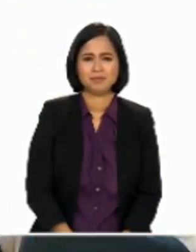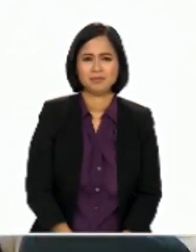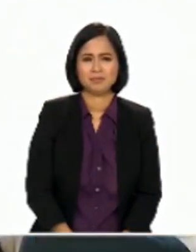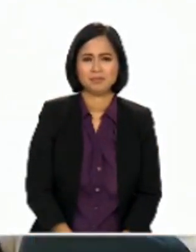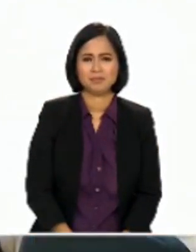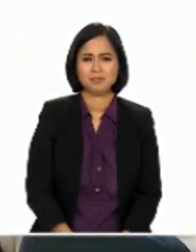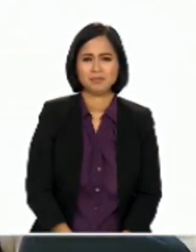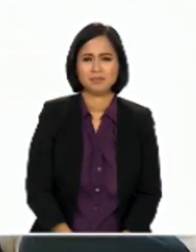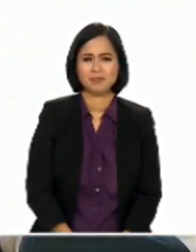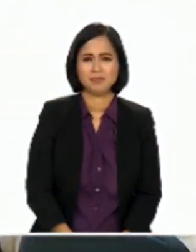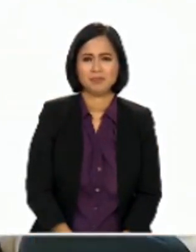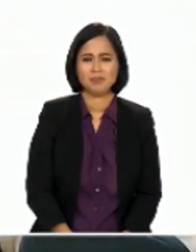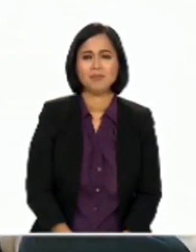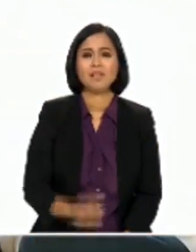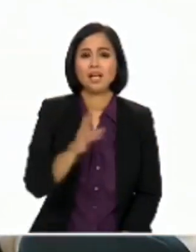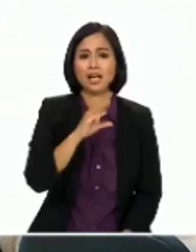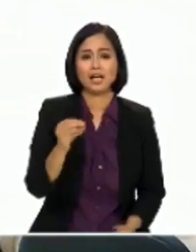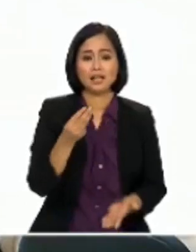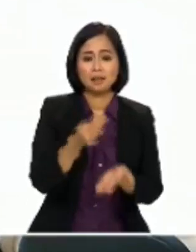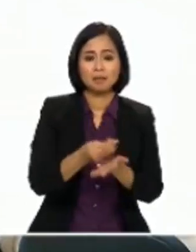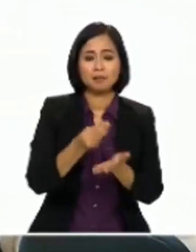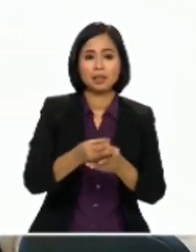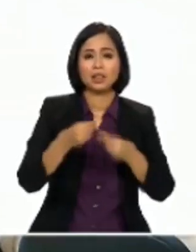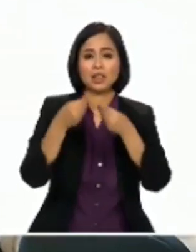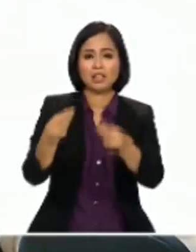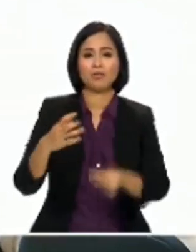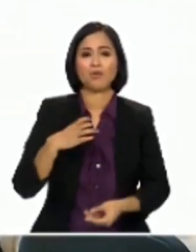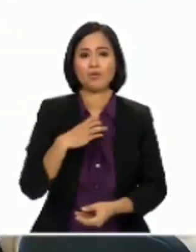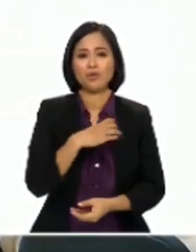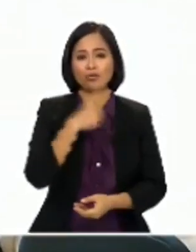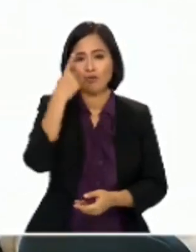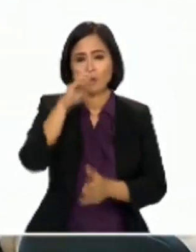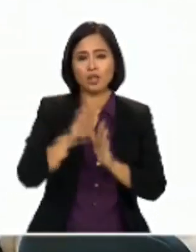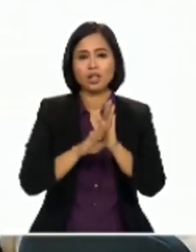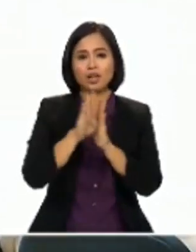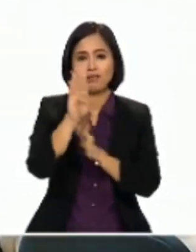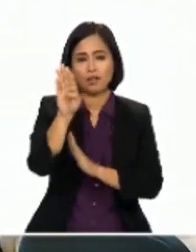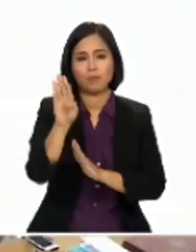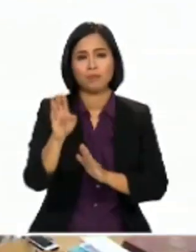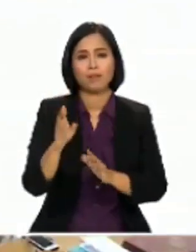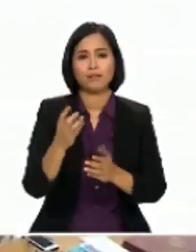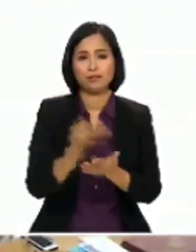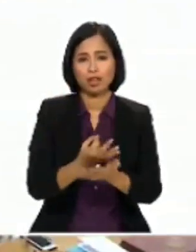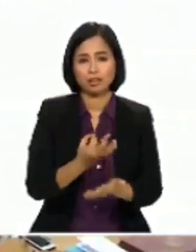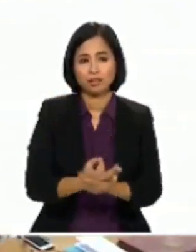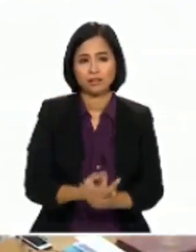And give the money to the congressmen for their development funds.